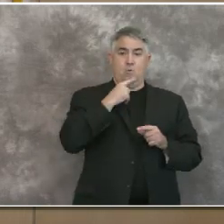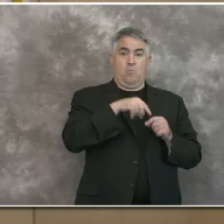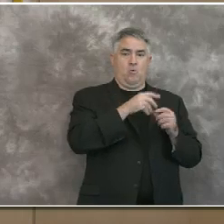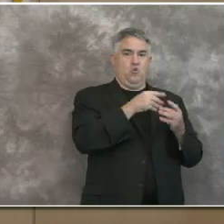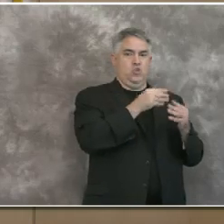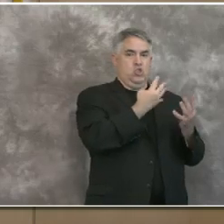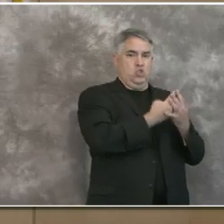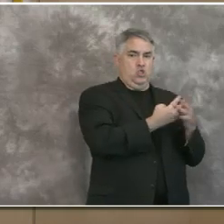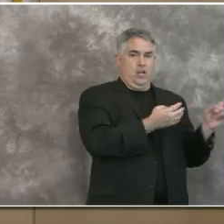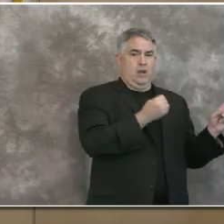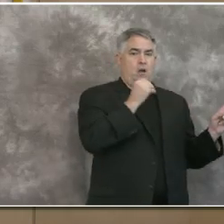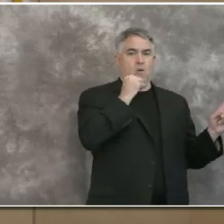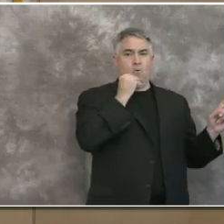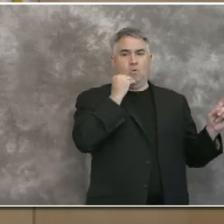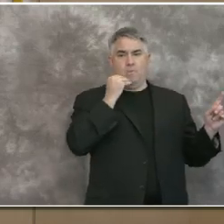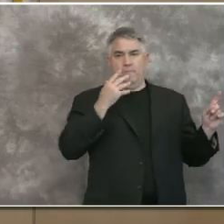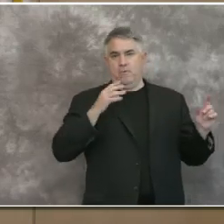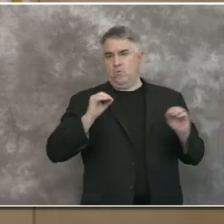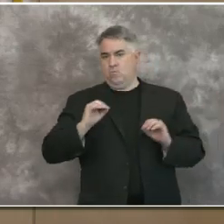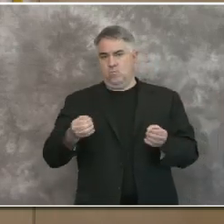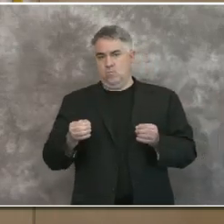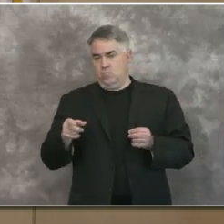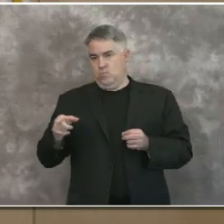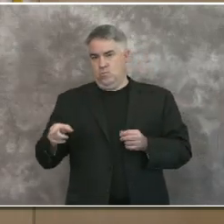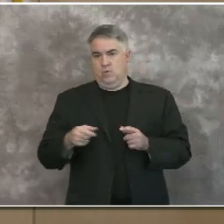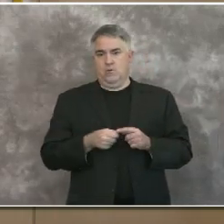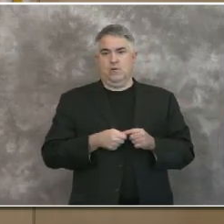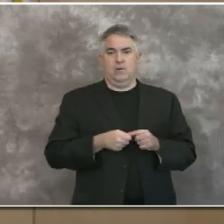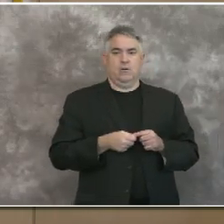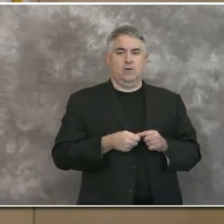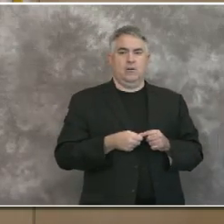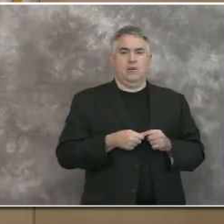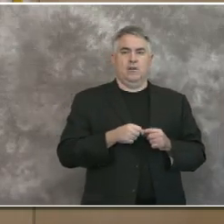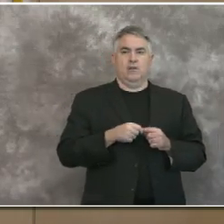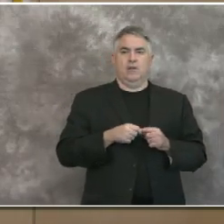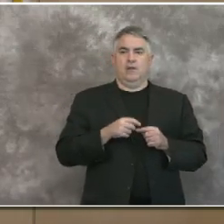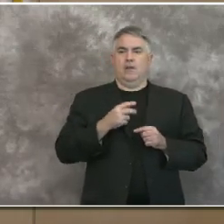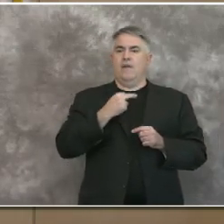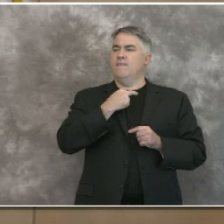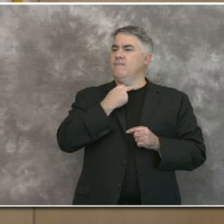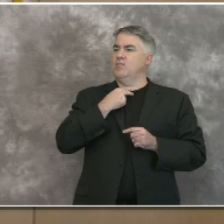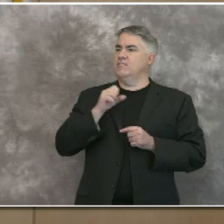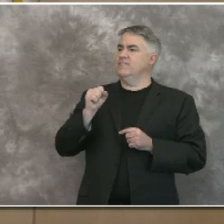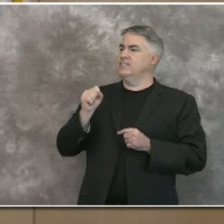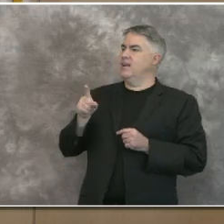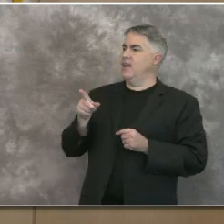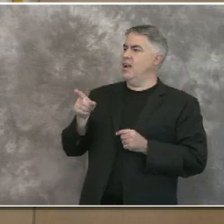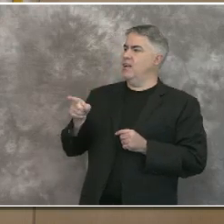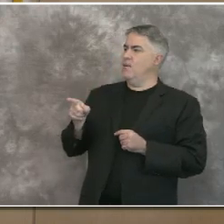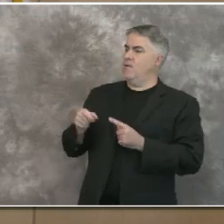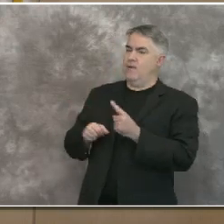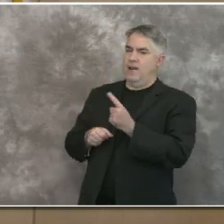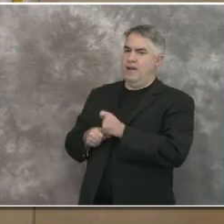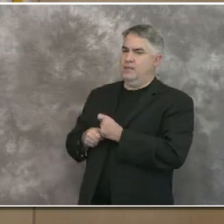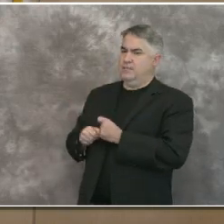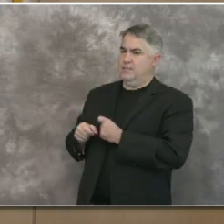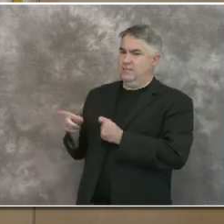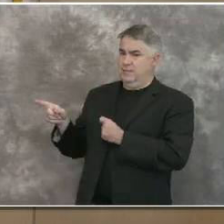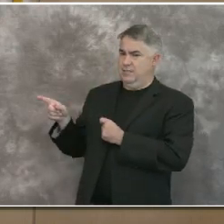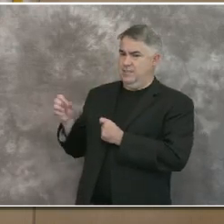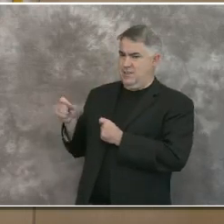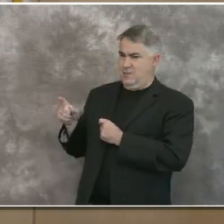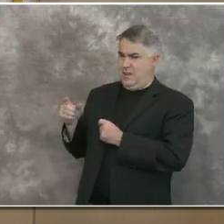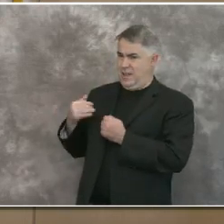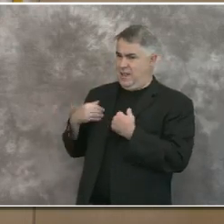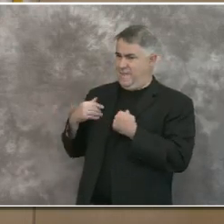Jared Whitlock, who is freelancing for the Voice of San Diego. For San Diego County to reach routine COVID-19 testing at all